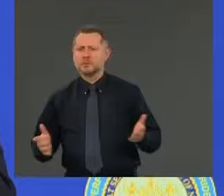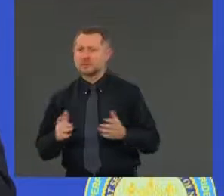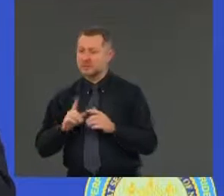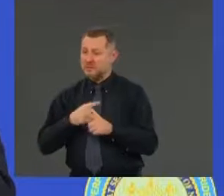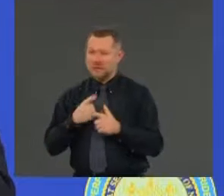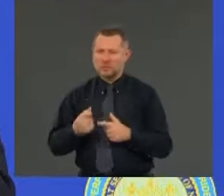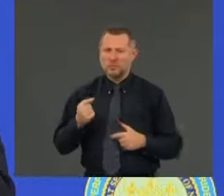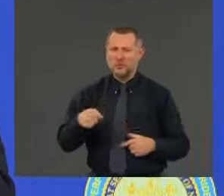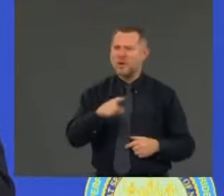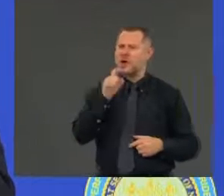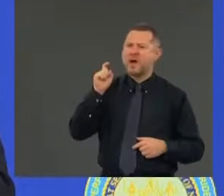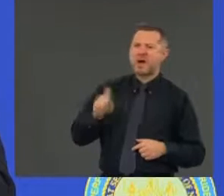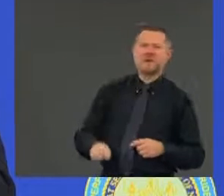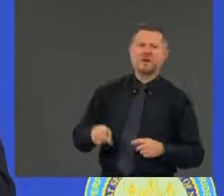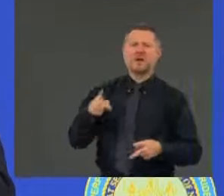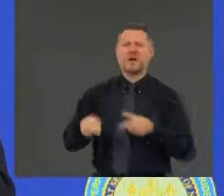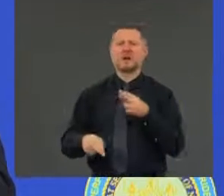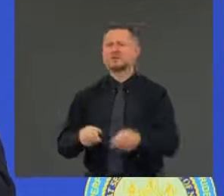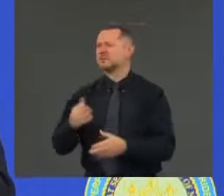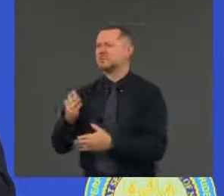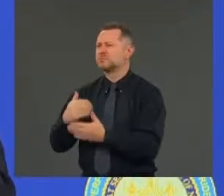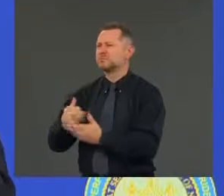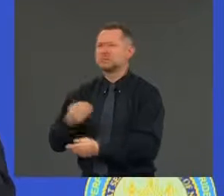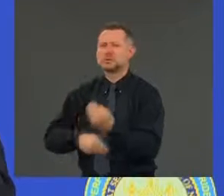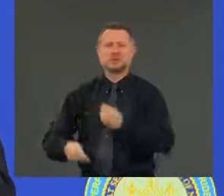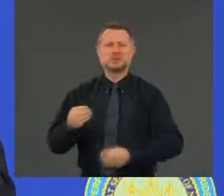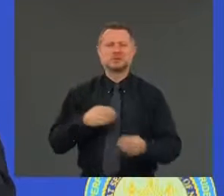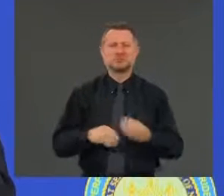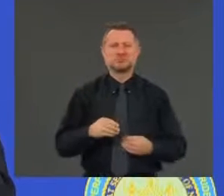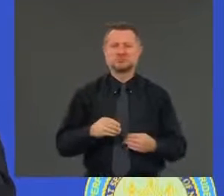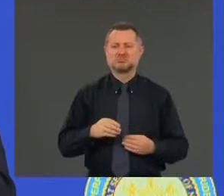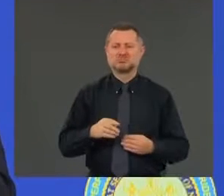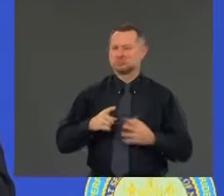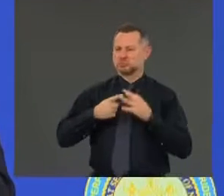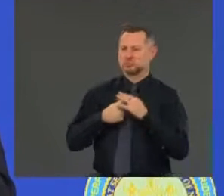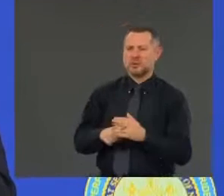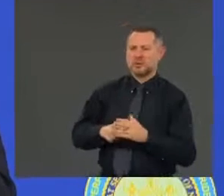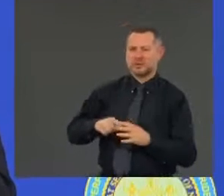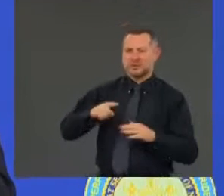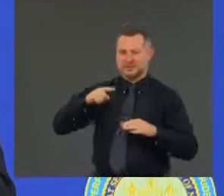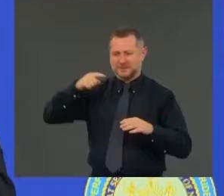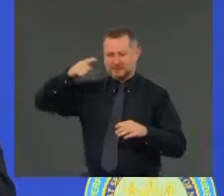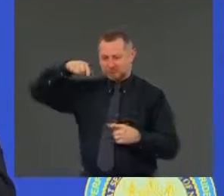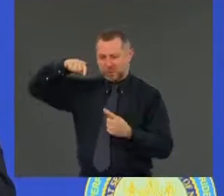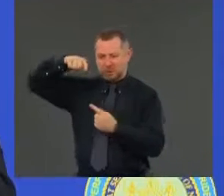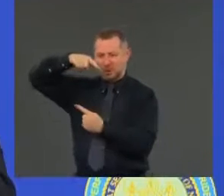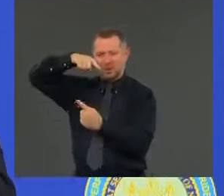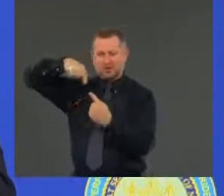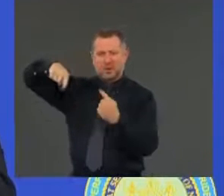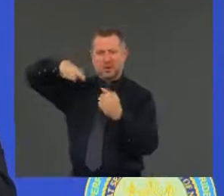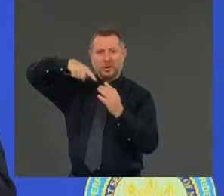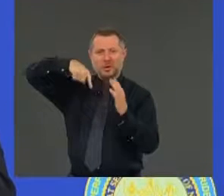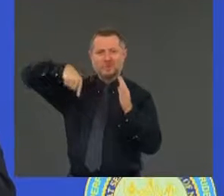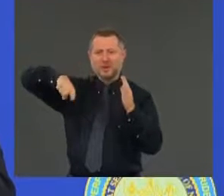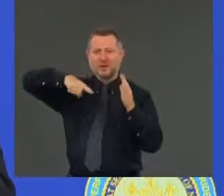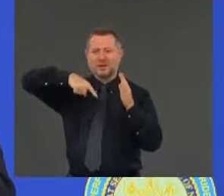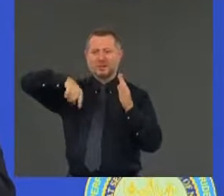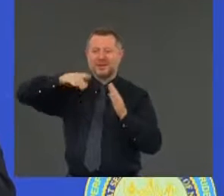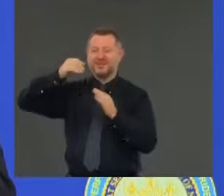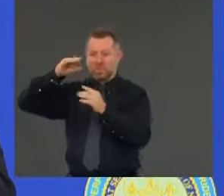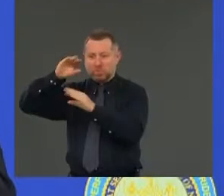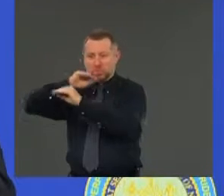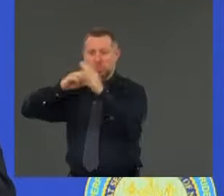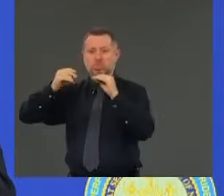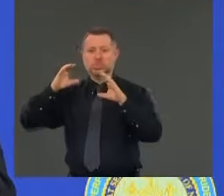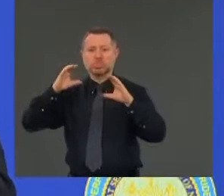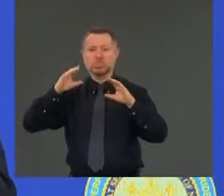cut services, and now you're in that vicious downward spiral, right? We've been there before. New York City has been